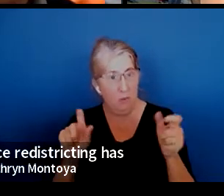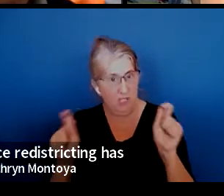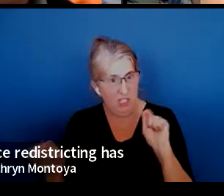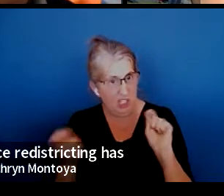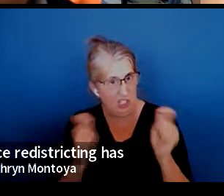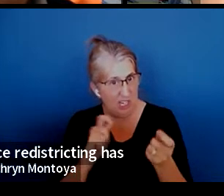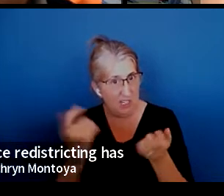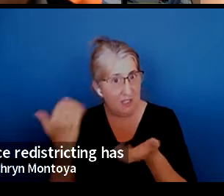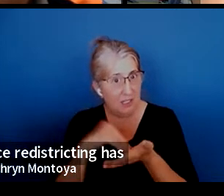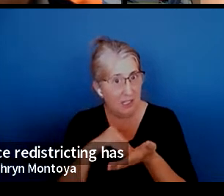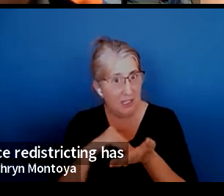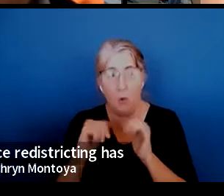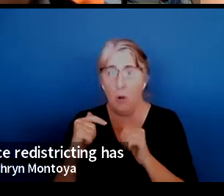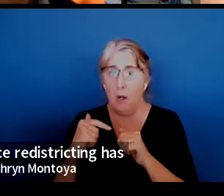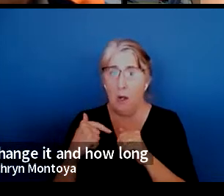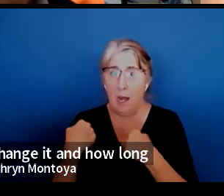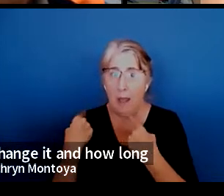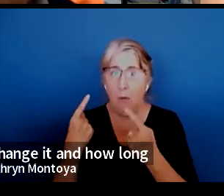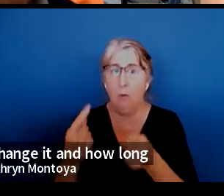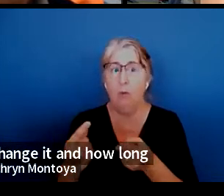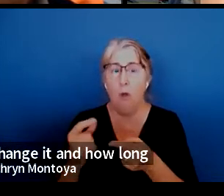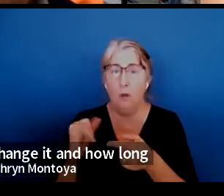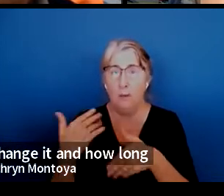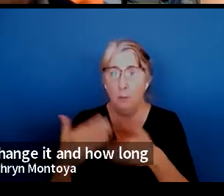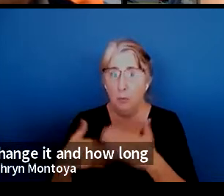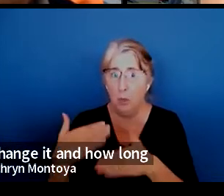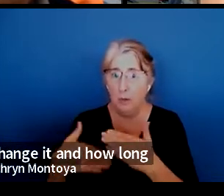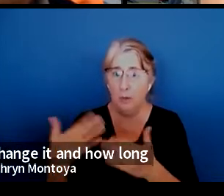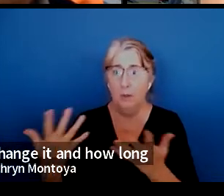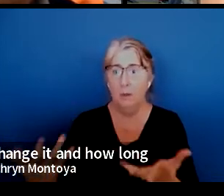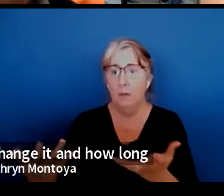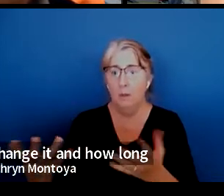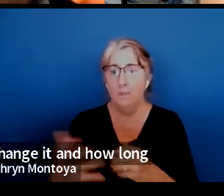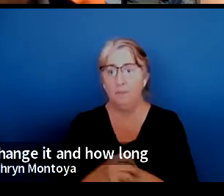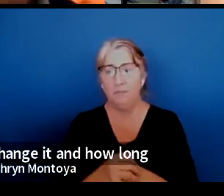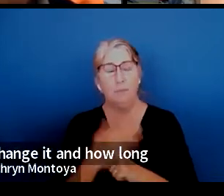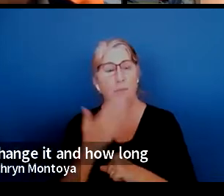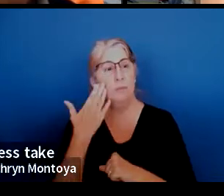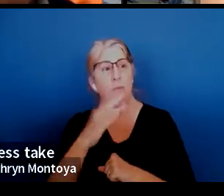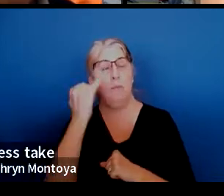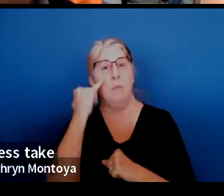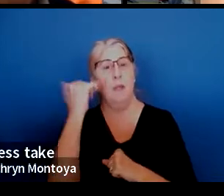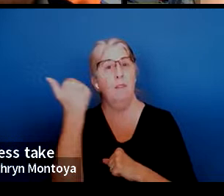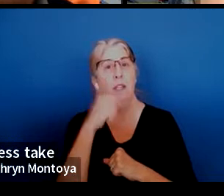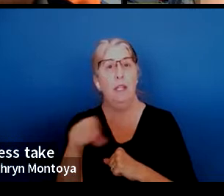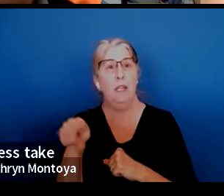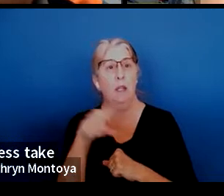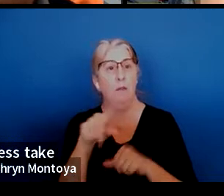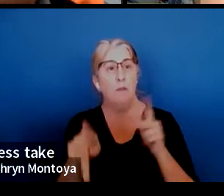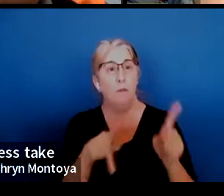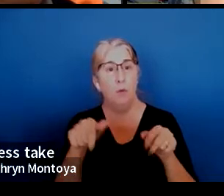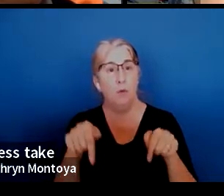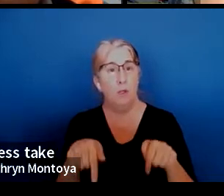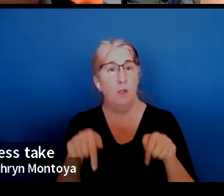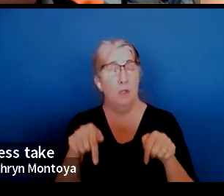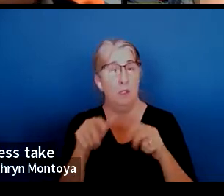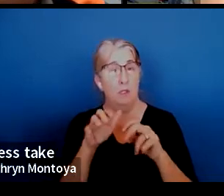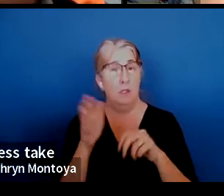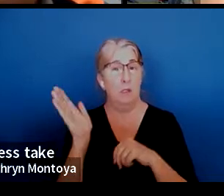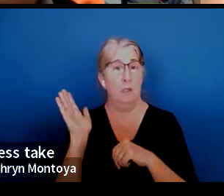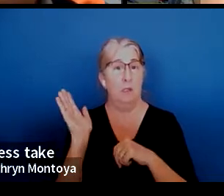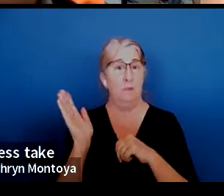And how long does that process take? And I don't know if any of the folks on the panel could kind